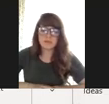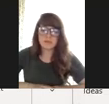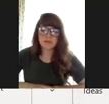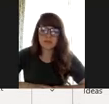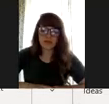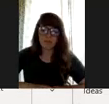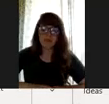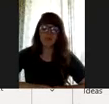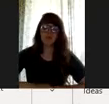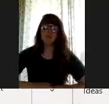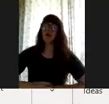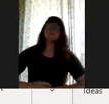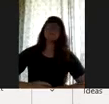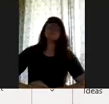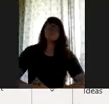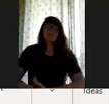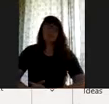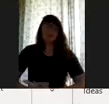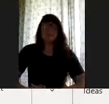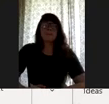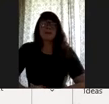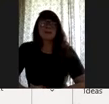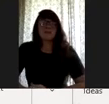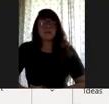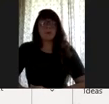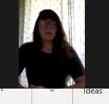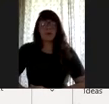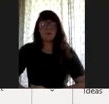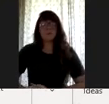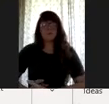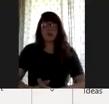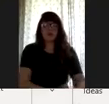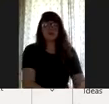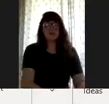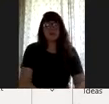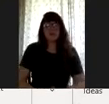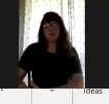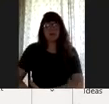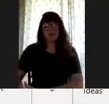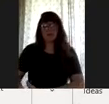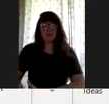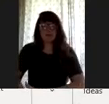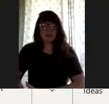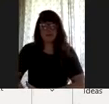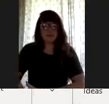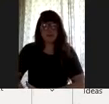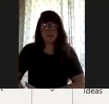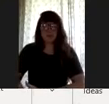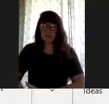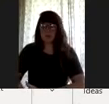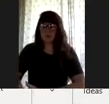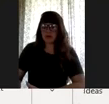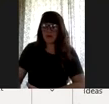we exult in hope of the glory of God. So this is leading off of what we just read in verse 1.